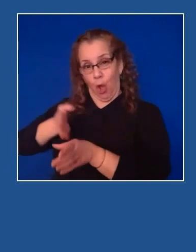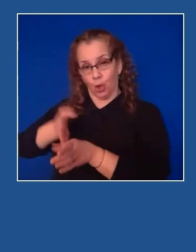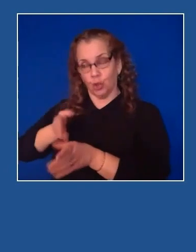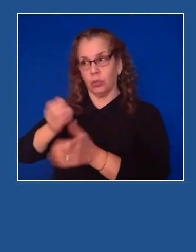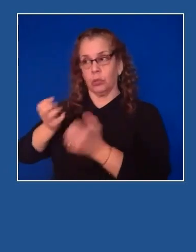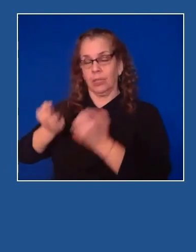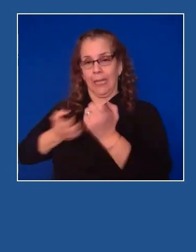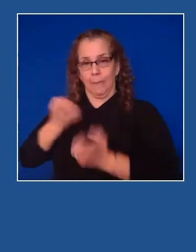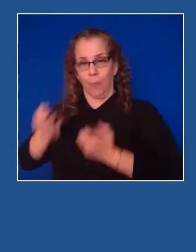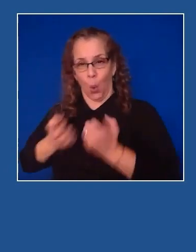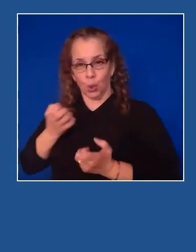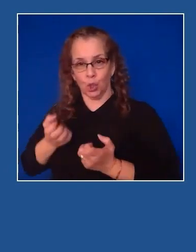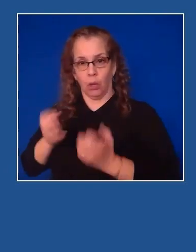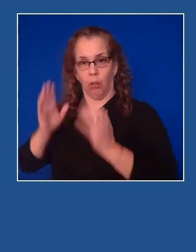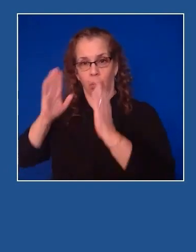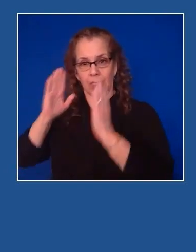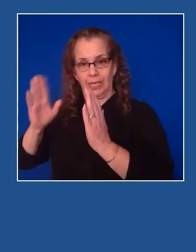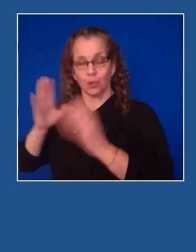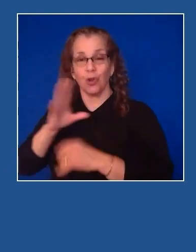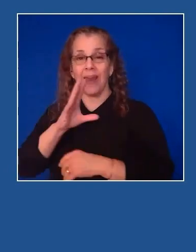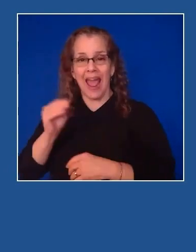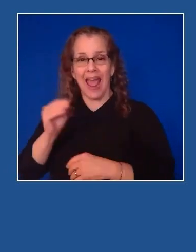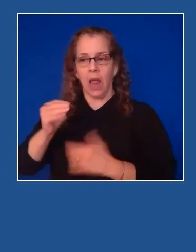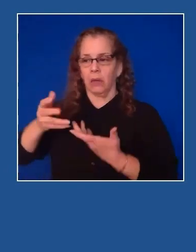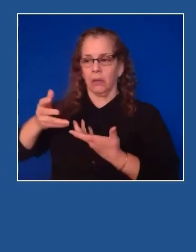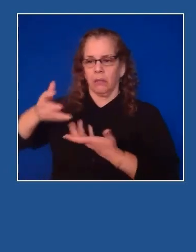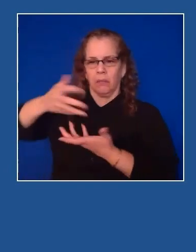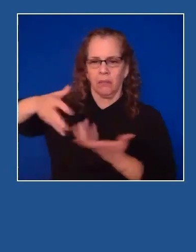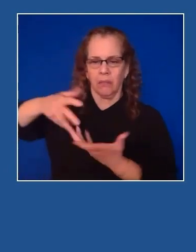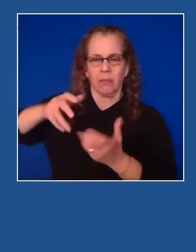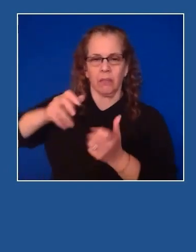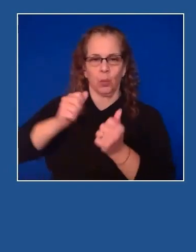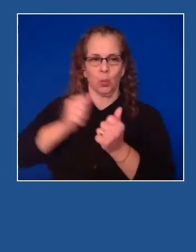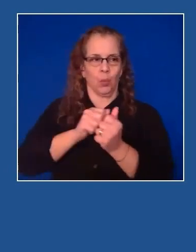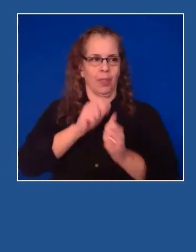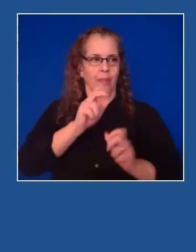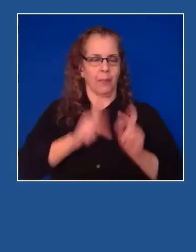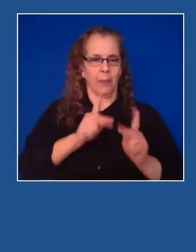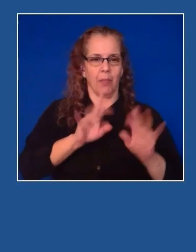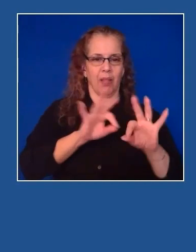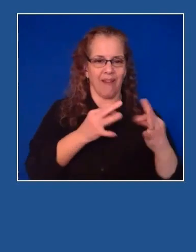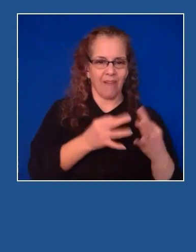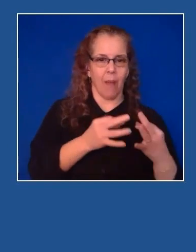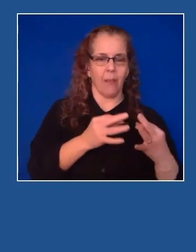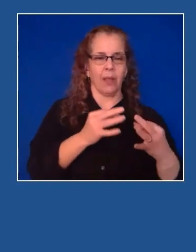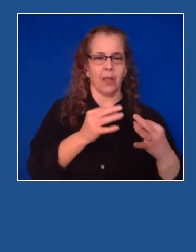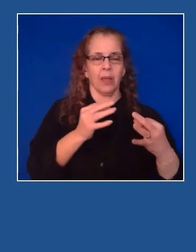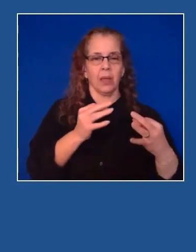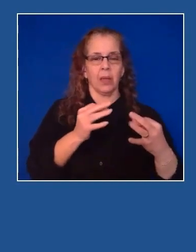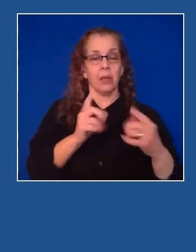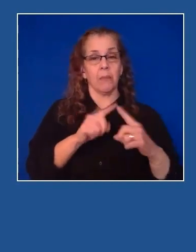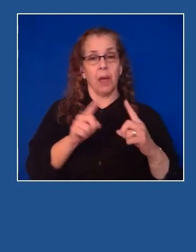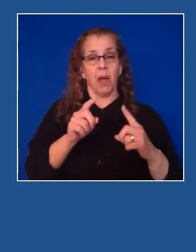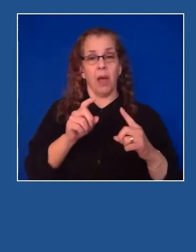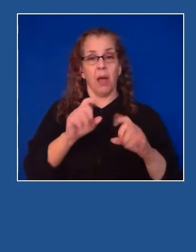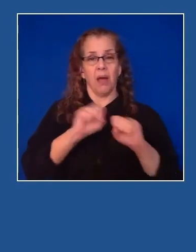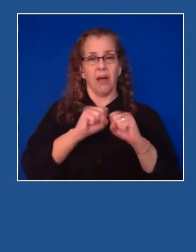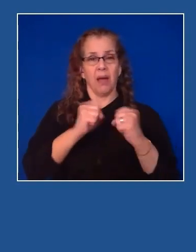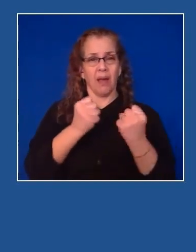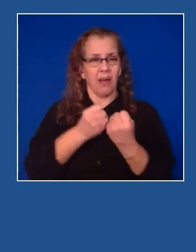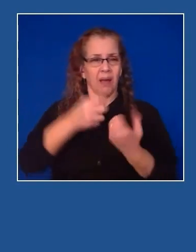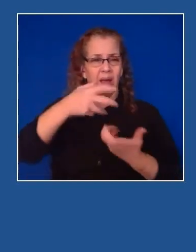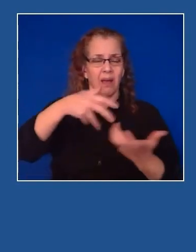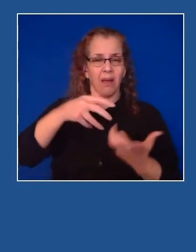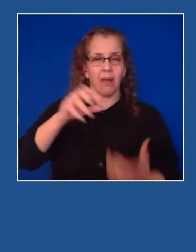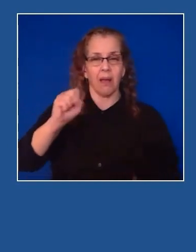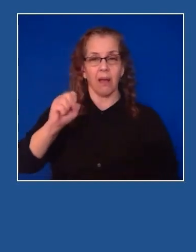with attention, but also interpersonally within their family, but socially with stigma,